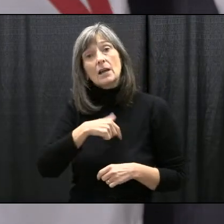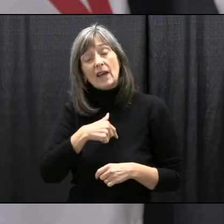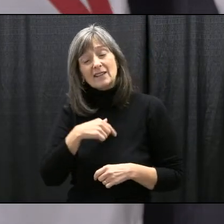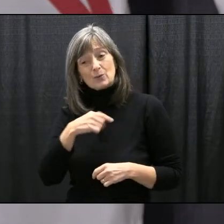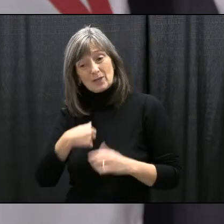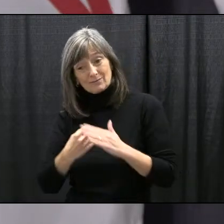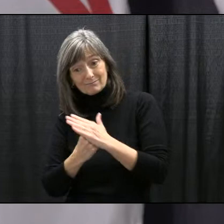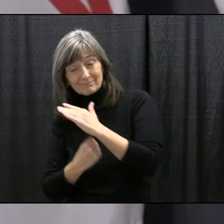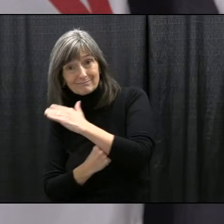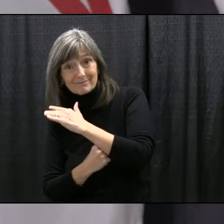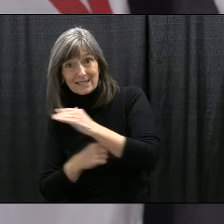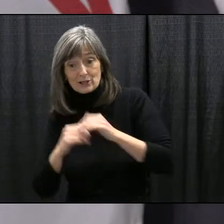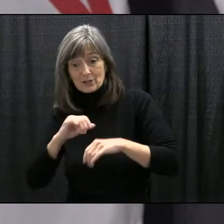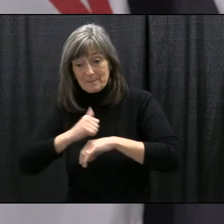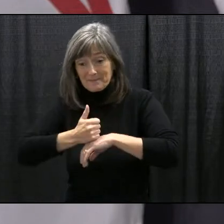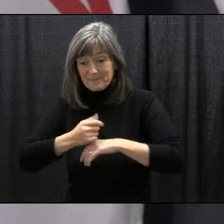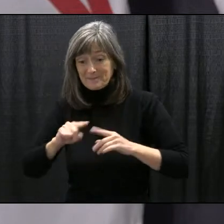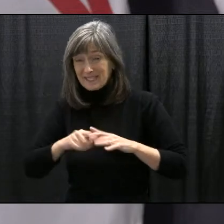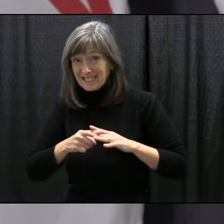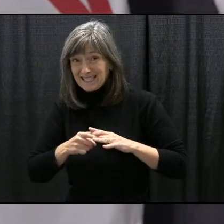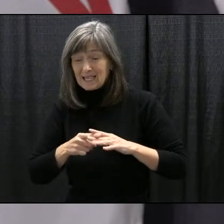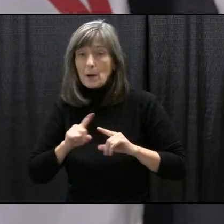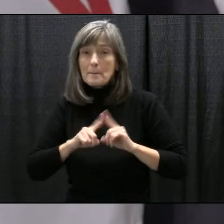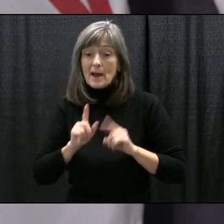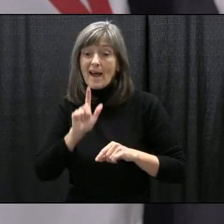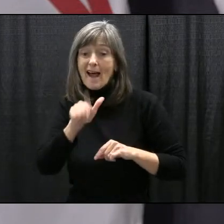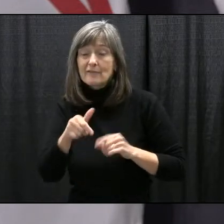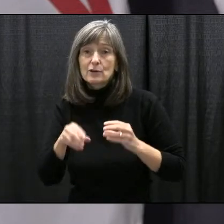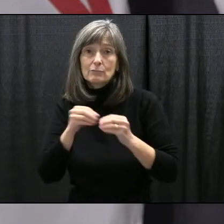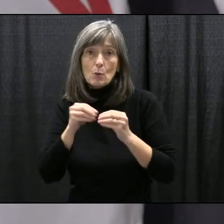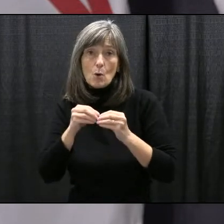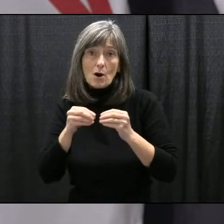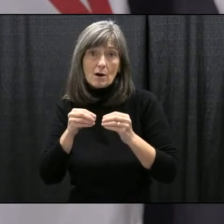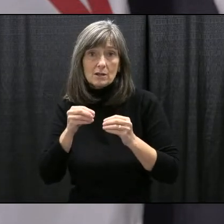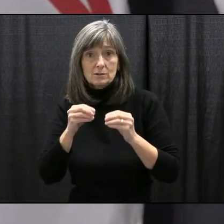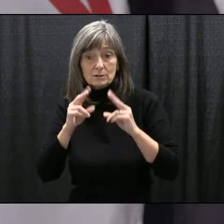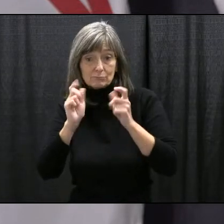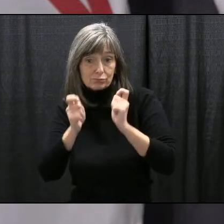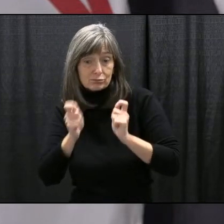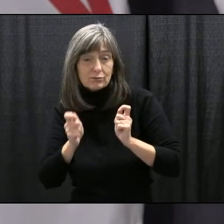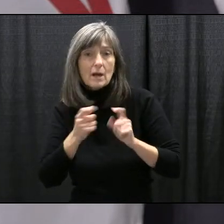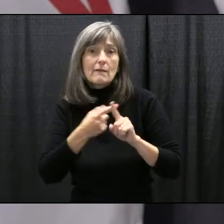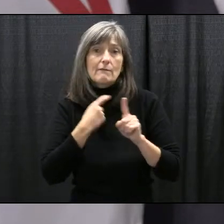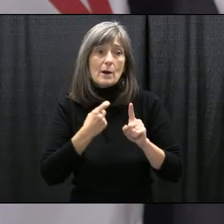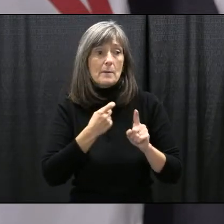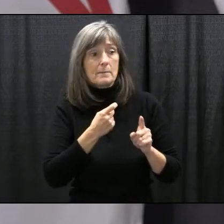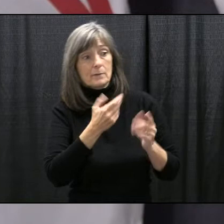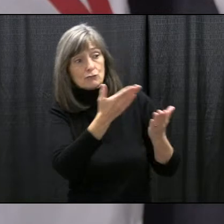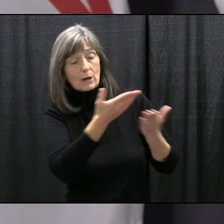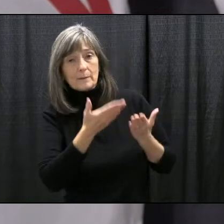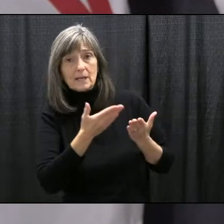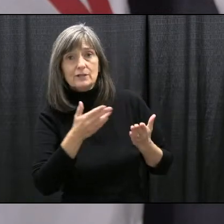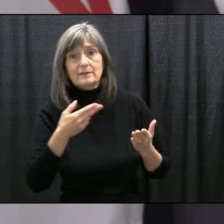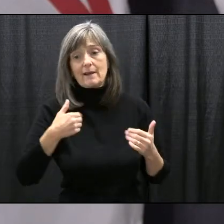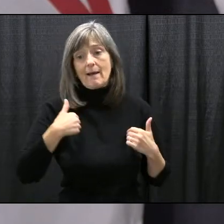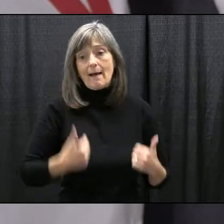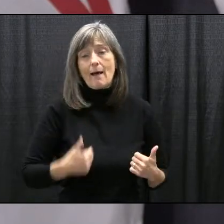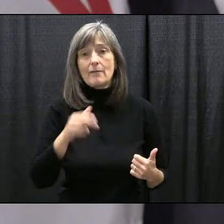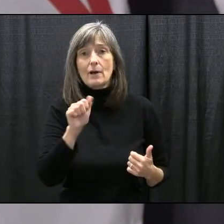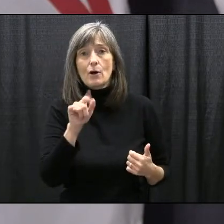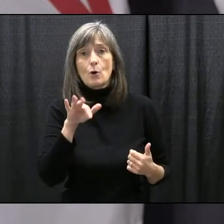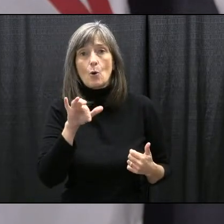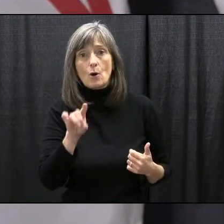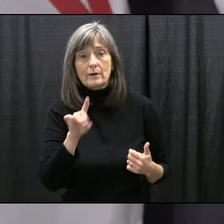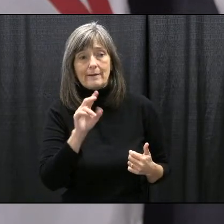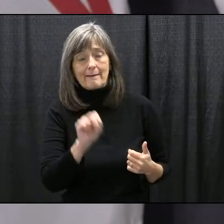recommendations we expect to come from Health Accord NL. We value input from our stakeholders and will continue to